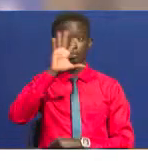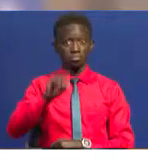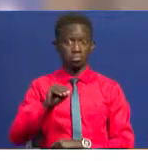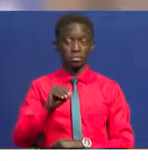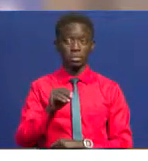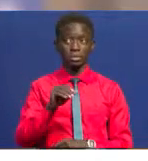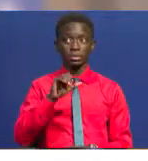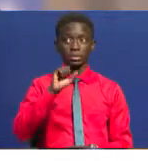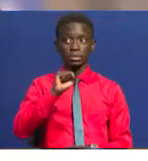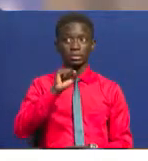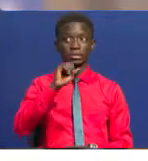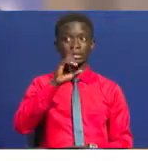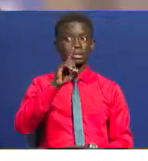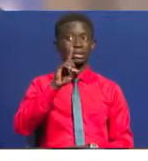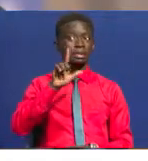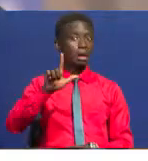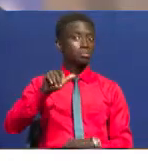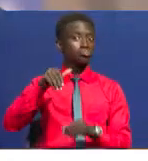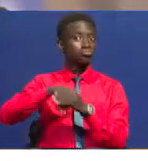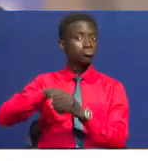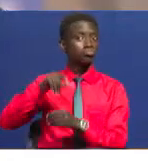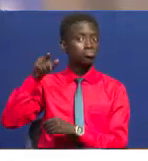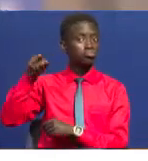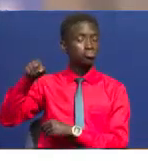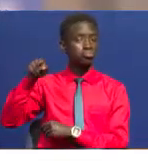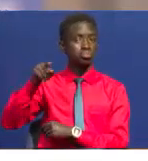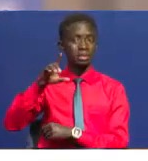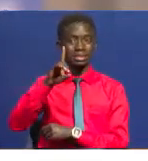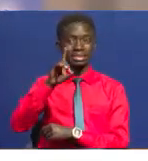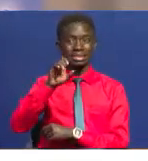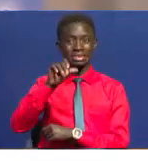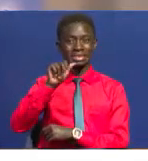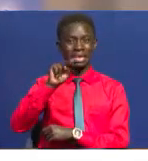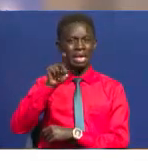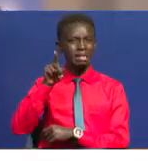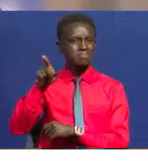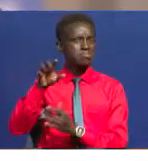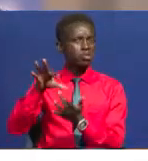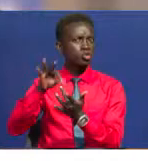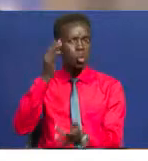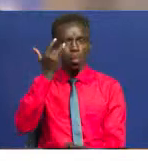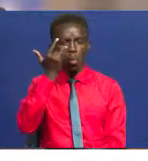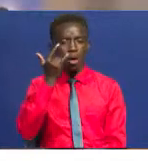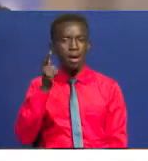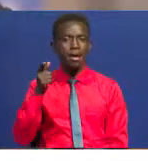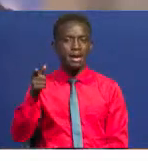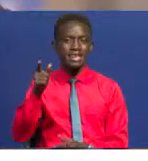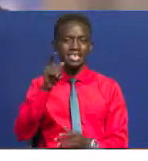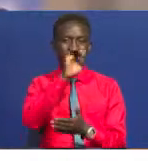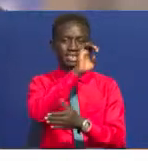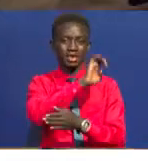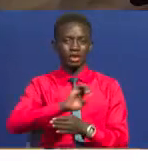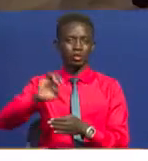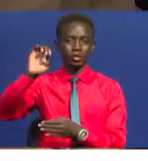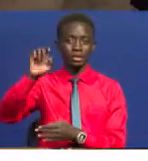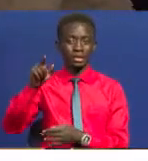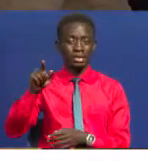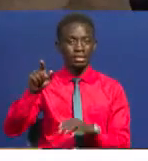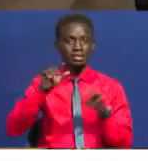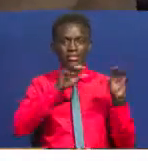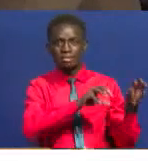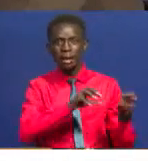in Kenya, in Dedan Kimathi, unique is because we are on the equator, which means we do not suffer the extremes of climate.